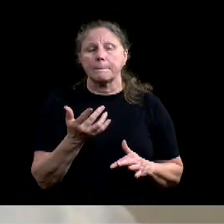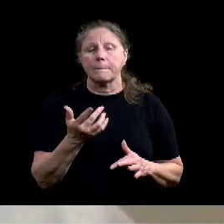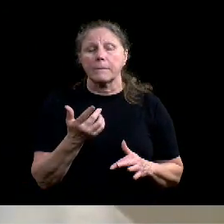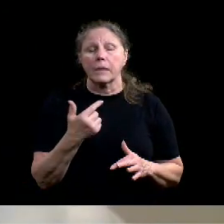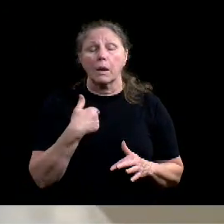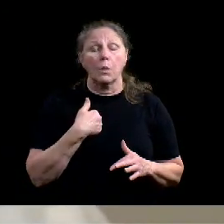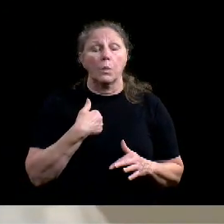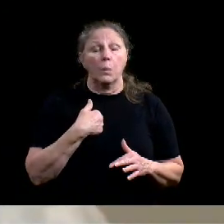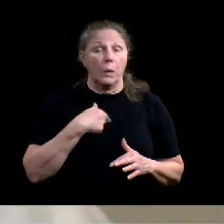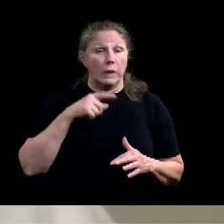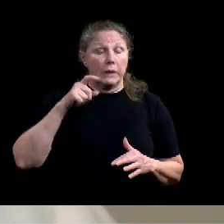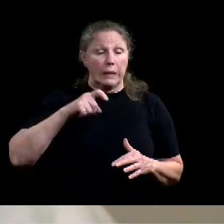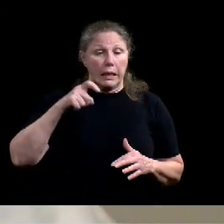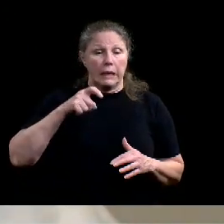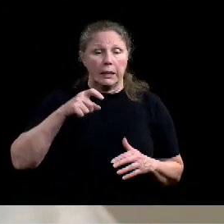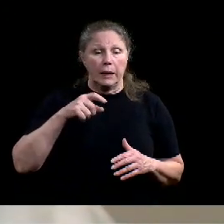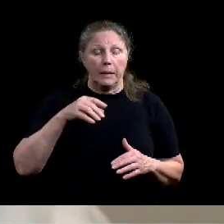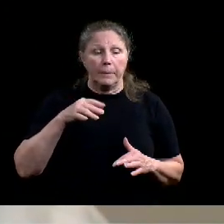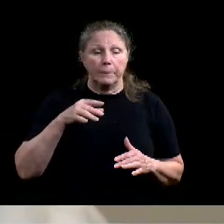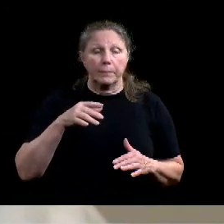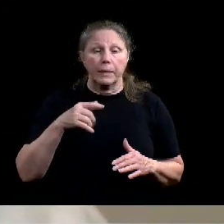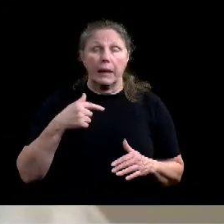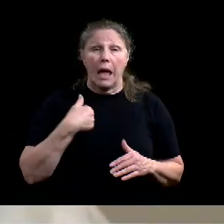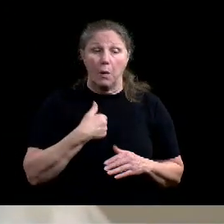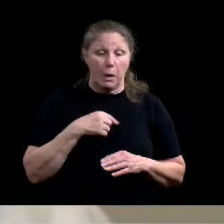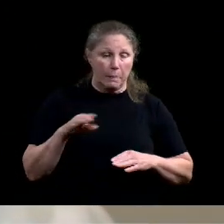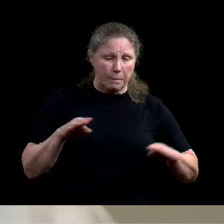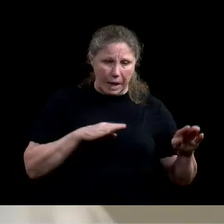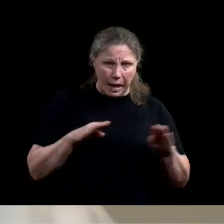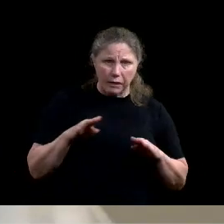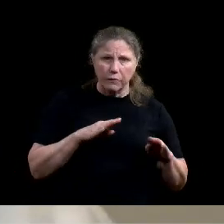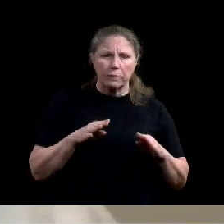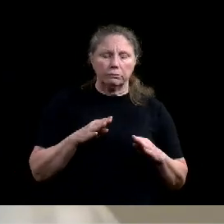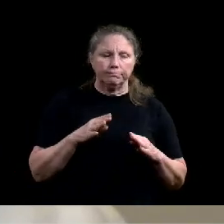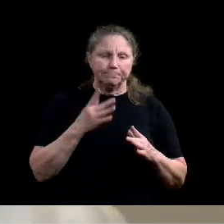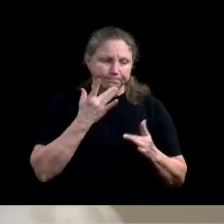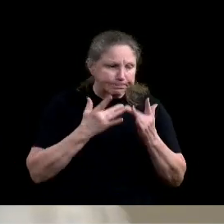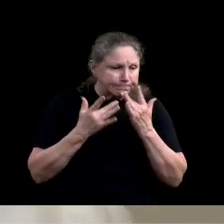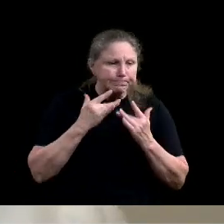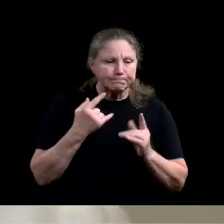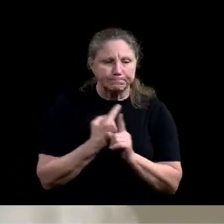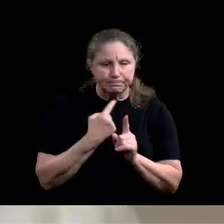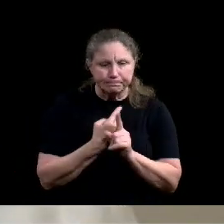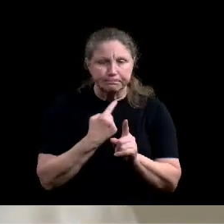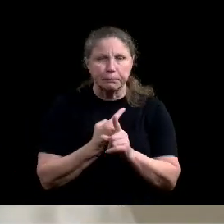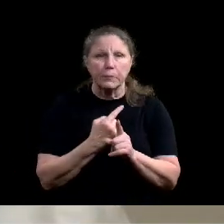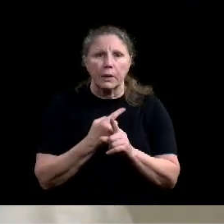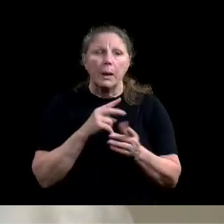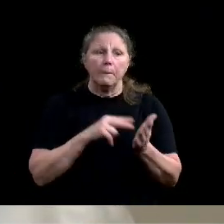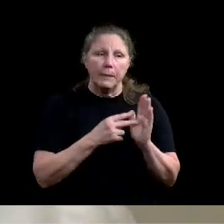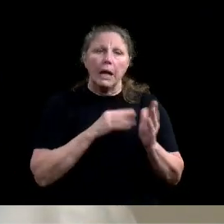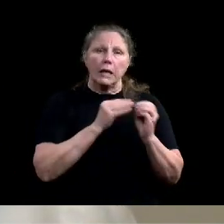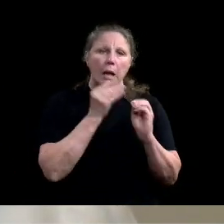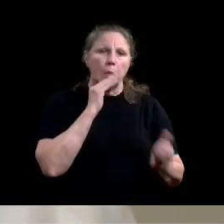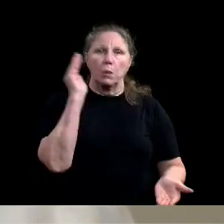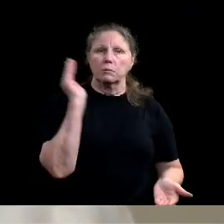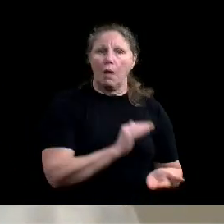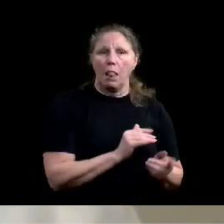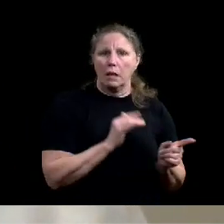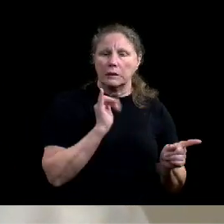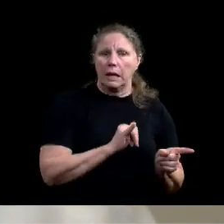behaviors, then we can keep our prevalence low, and some of the characteristics of the test won't